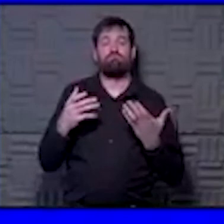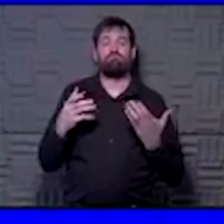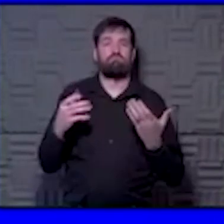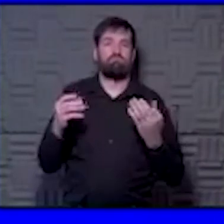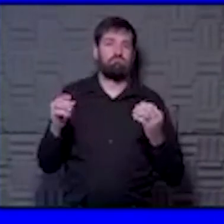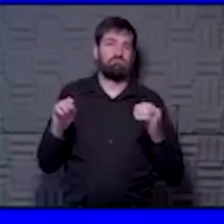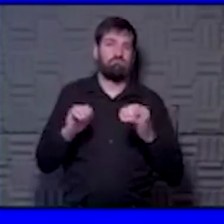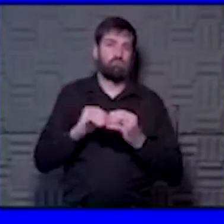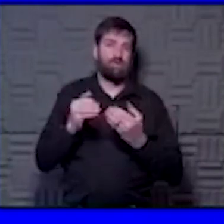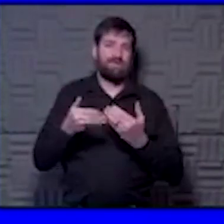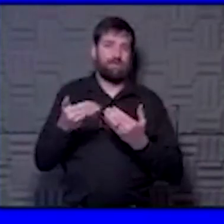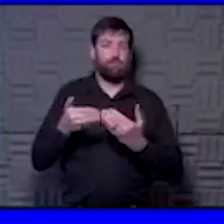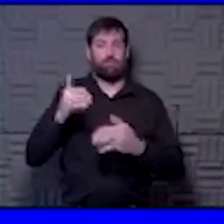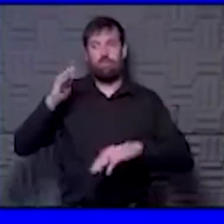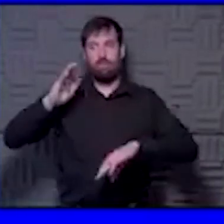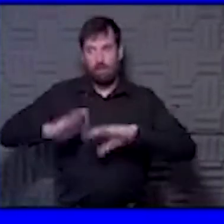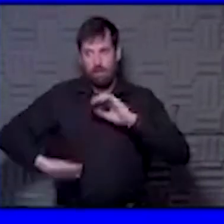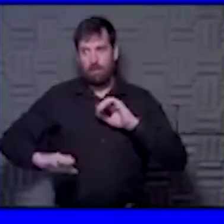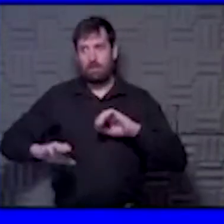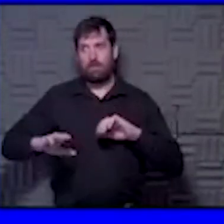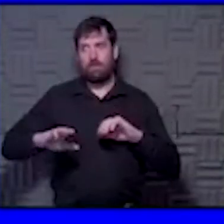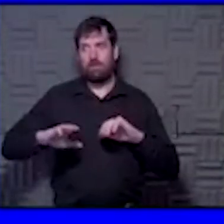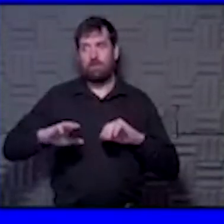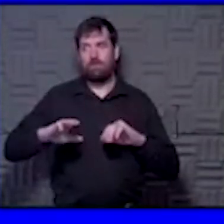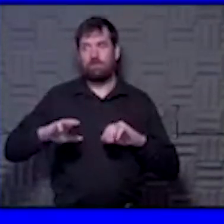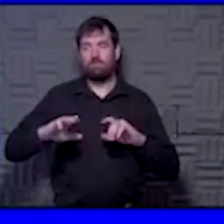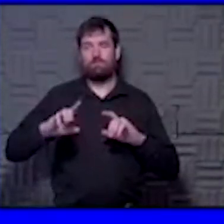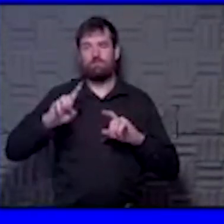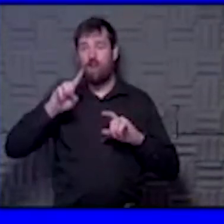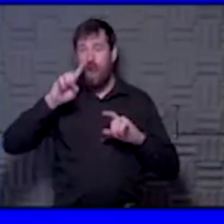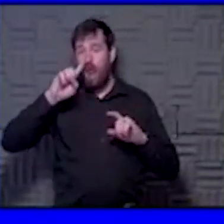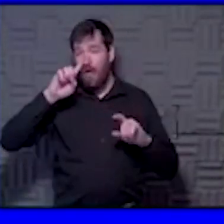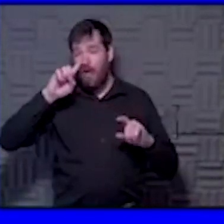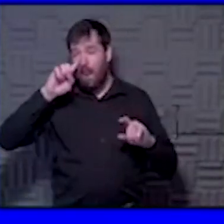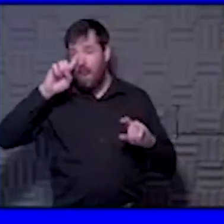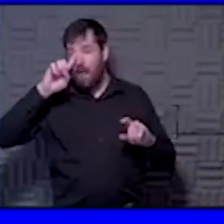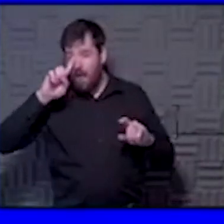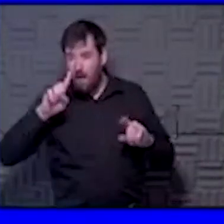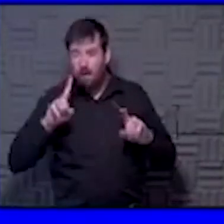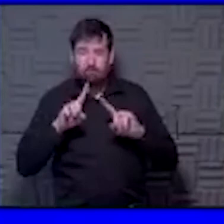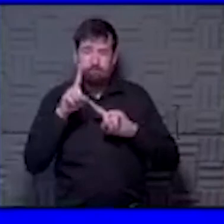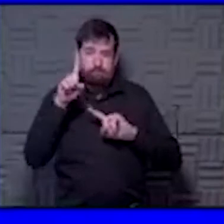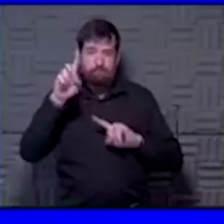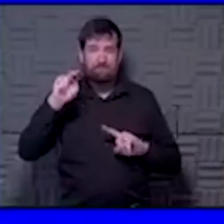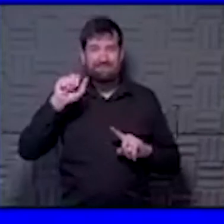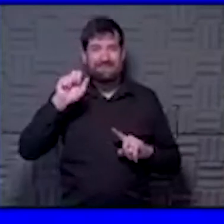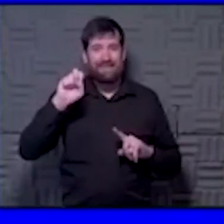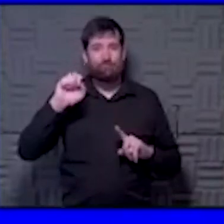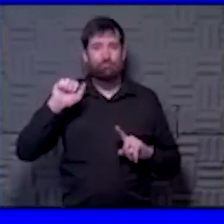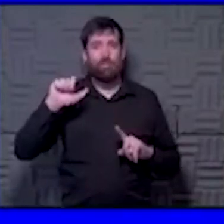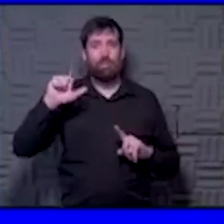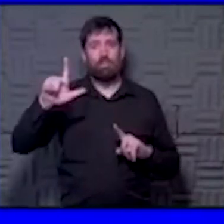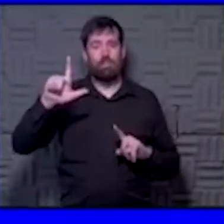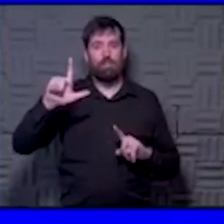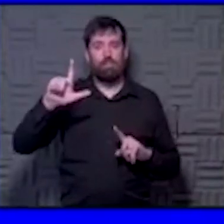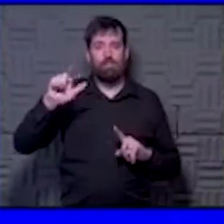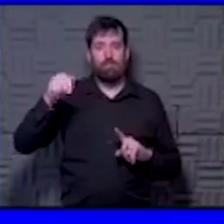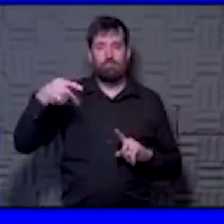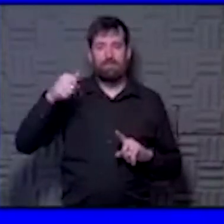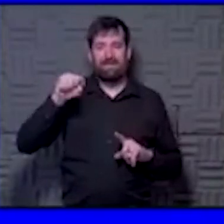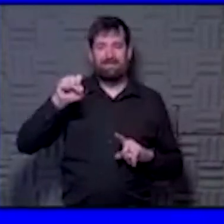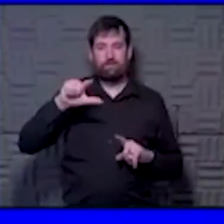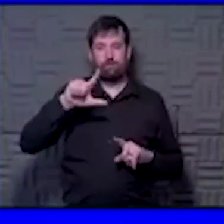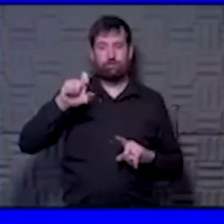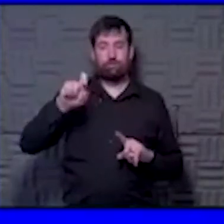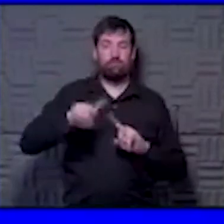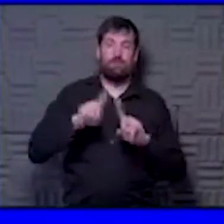be a little bit easier than certainly getting a sample further back into the nasal passages. But I think those will be good. But the